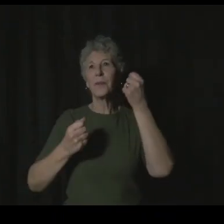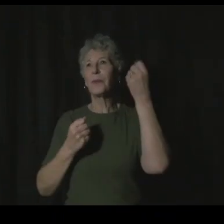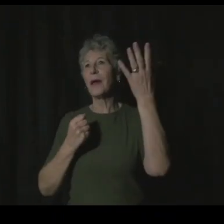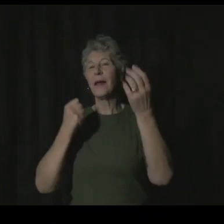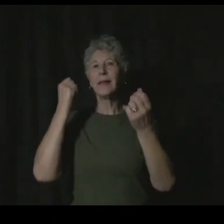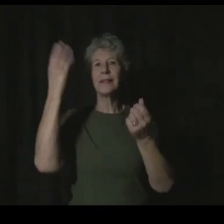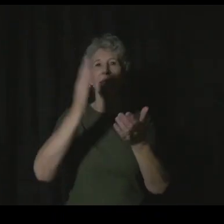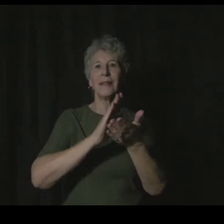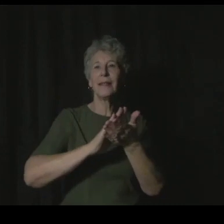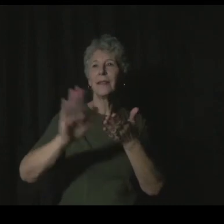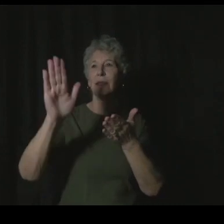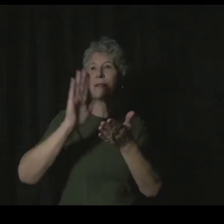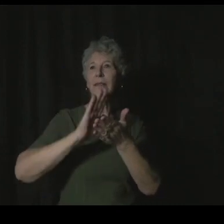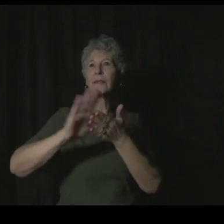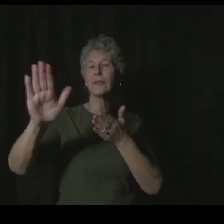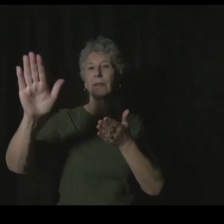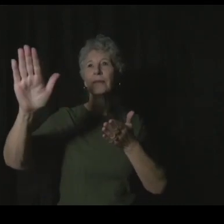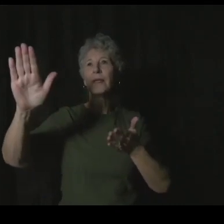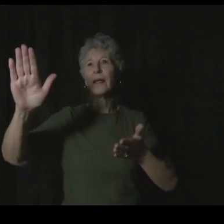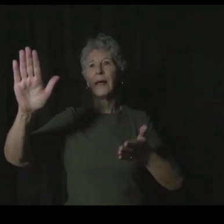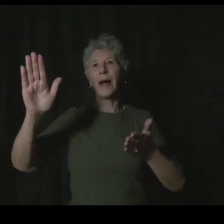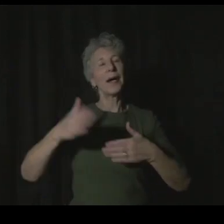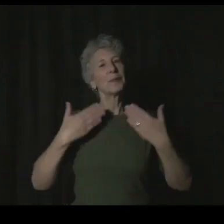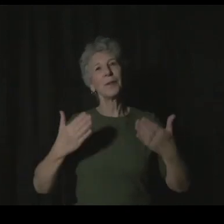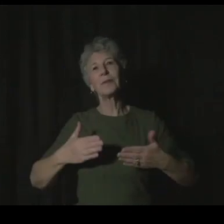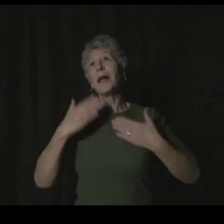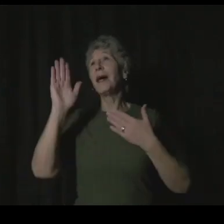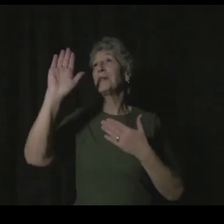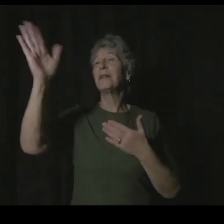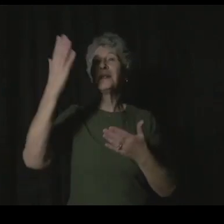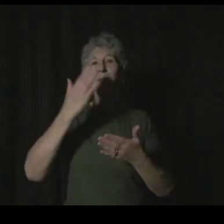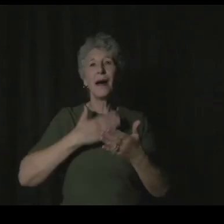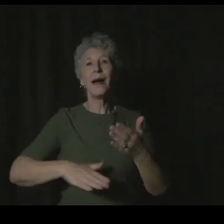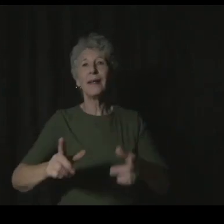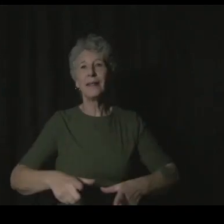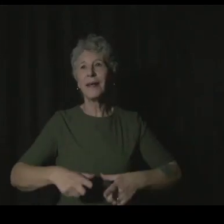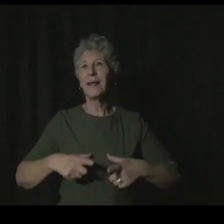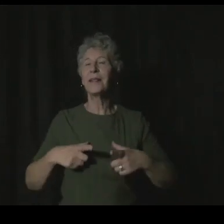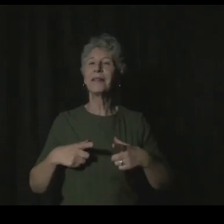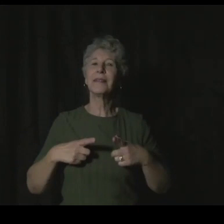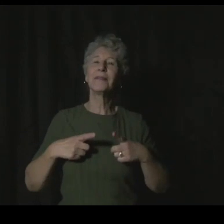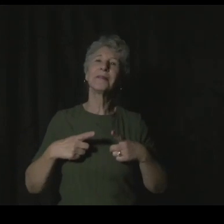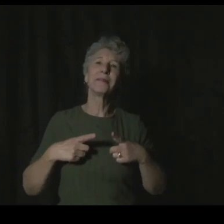your praises. I'm so glad you're in my